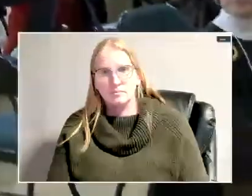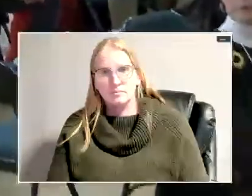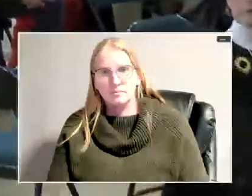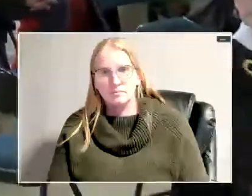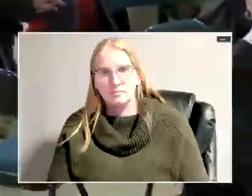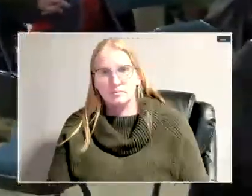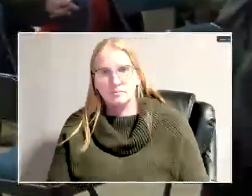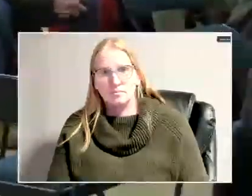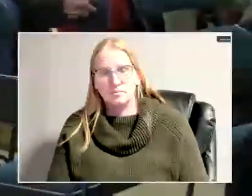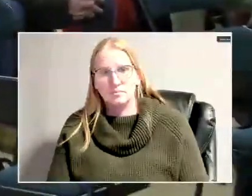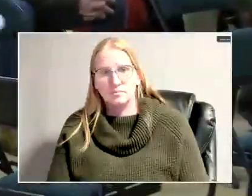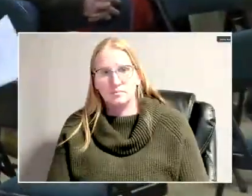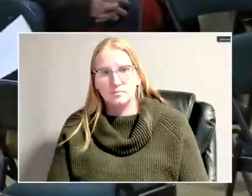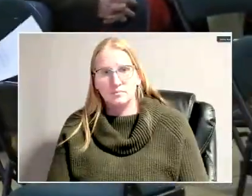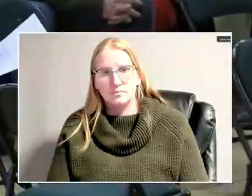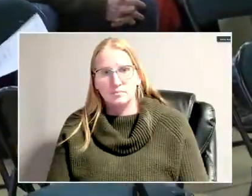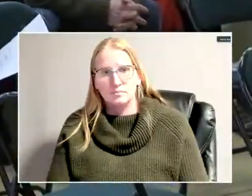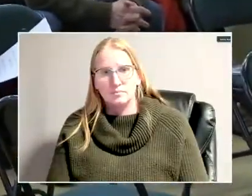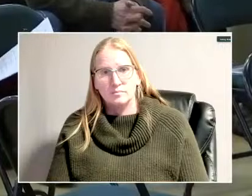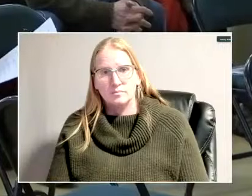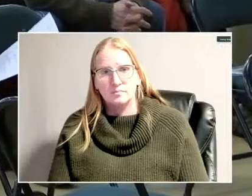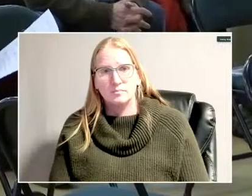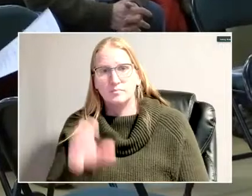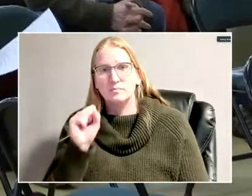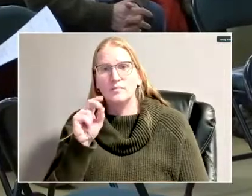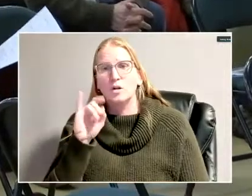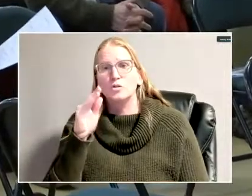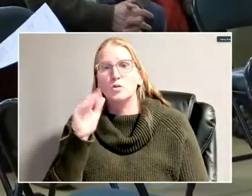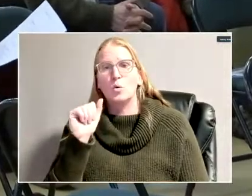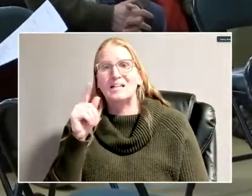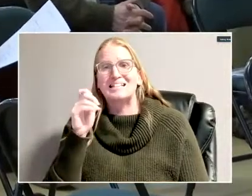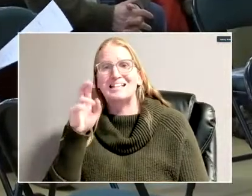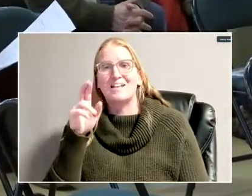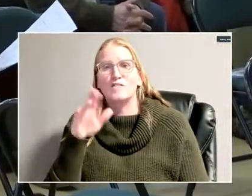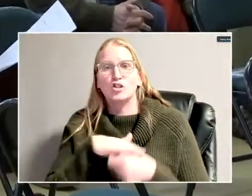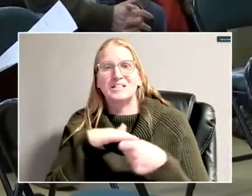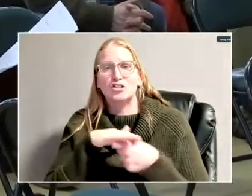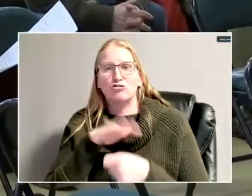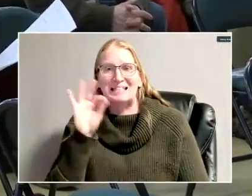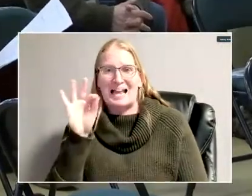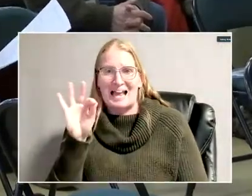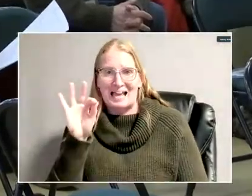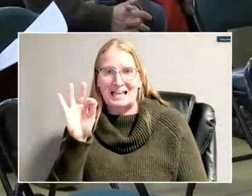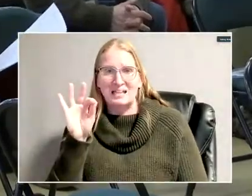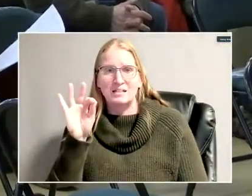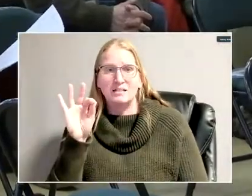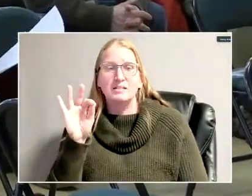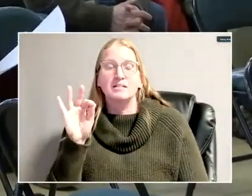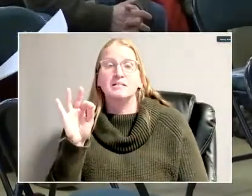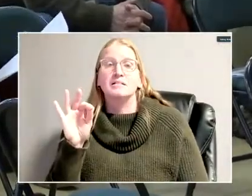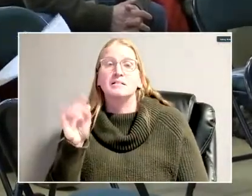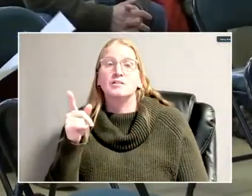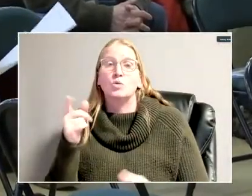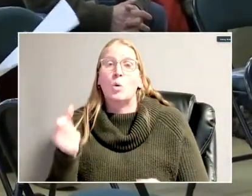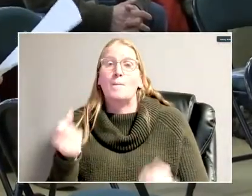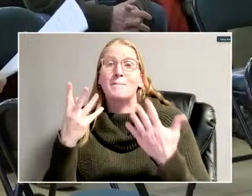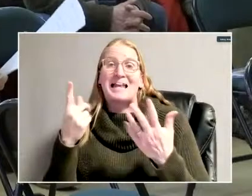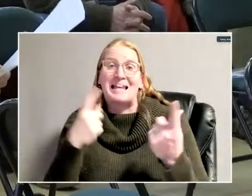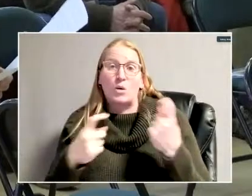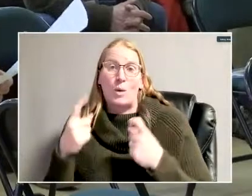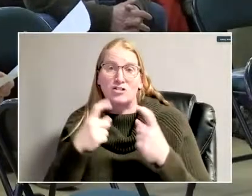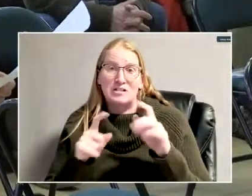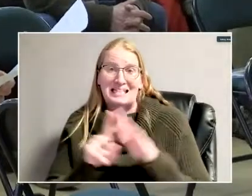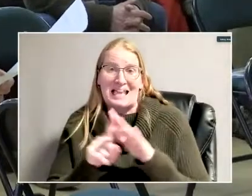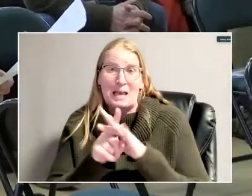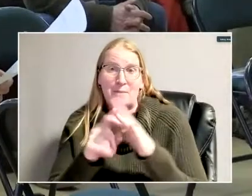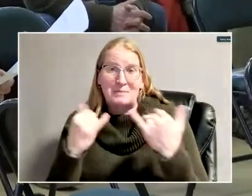you um Sonia sbert District 9 uh whereas many questions came up today pertaining to Robert's